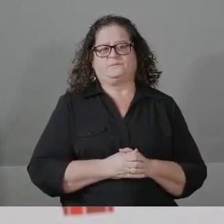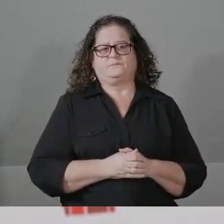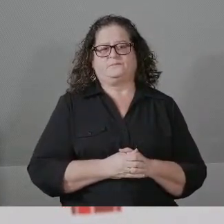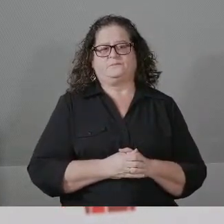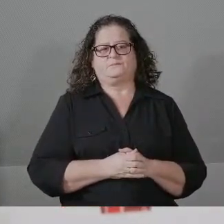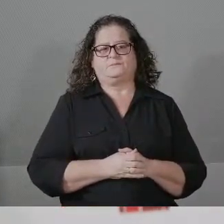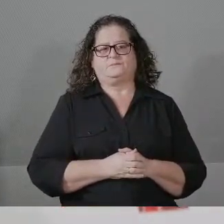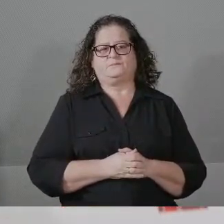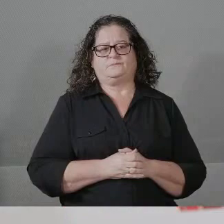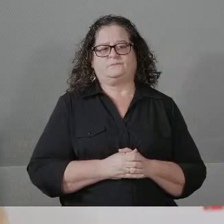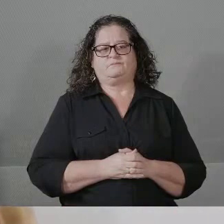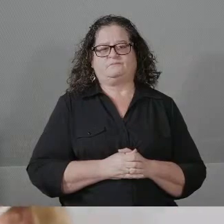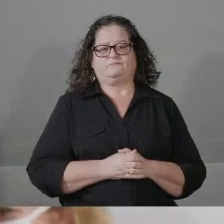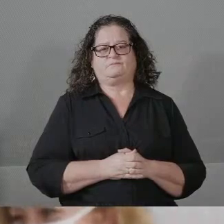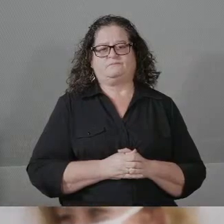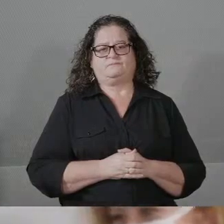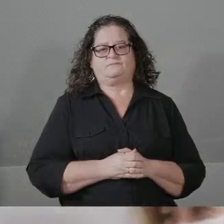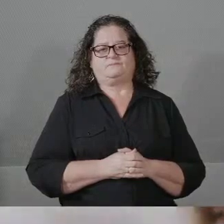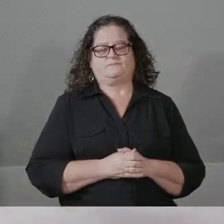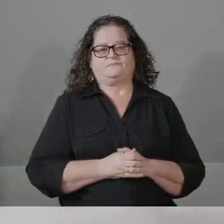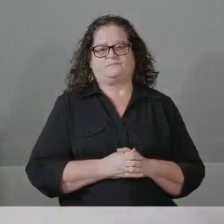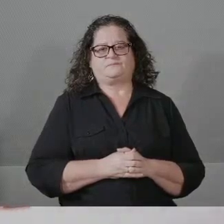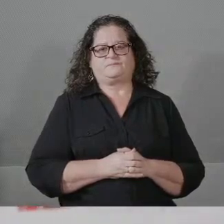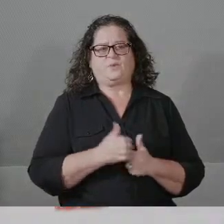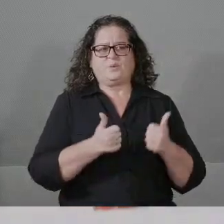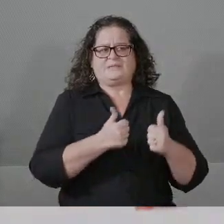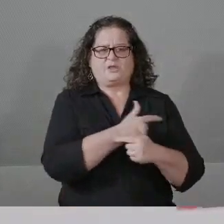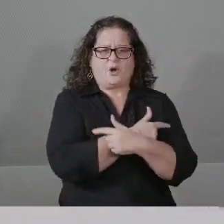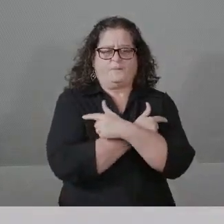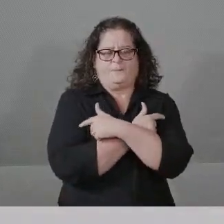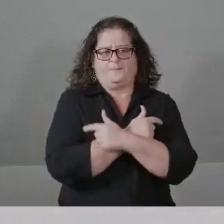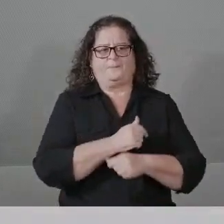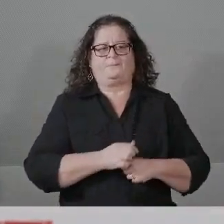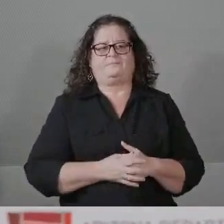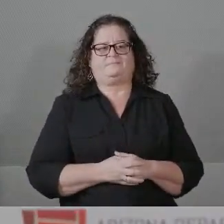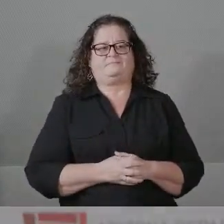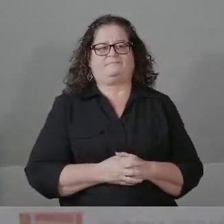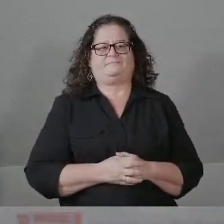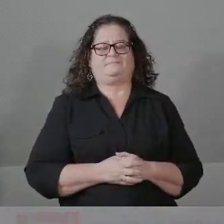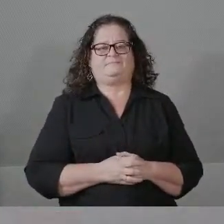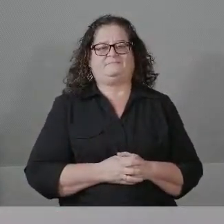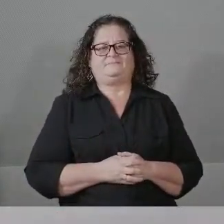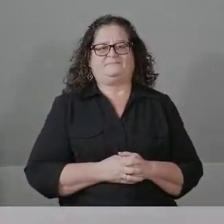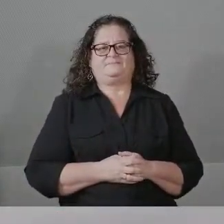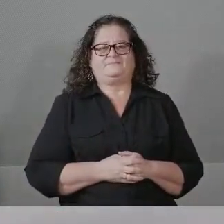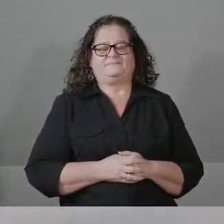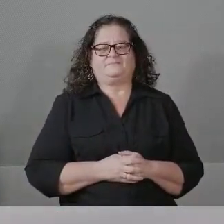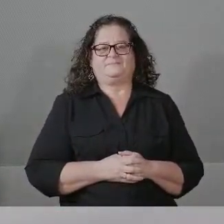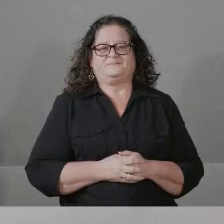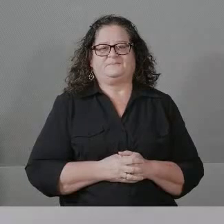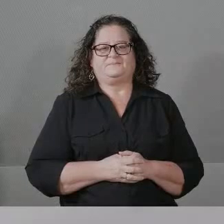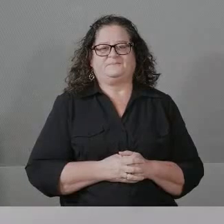Thank you. Okay, which arm would you like? Left one? Everyone's a lefty today.